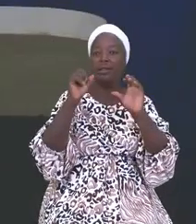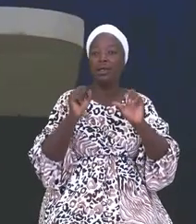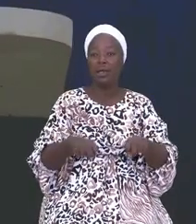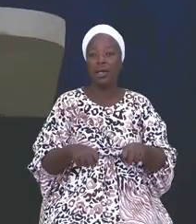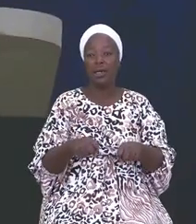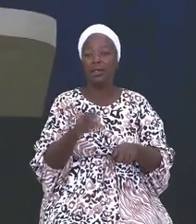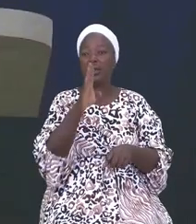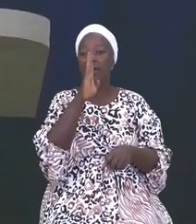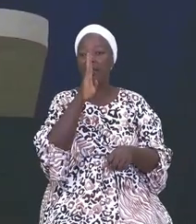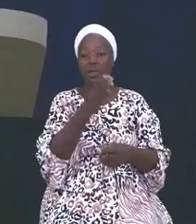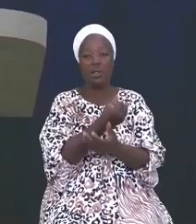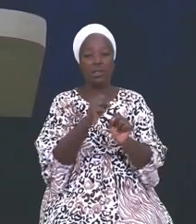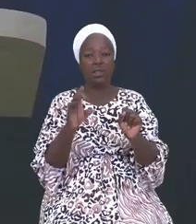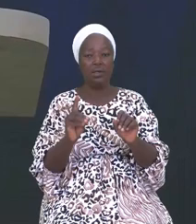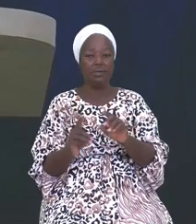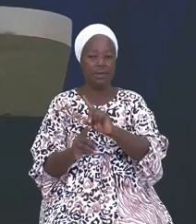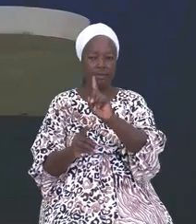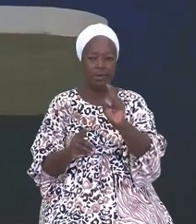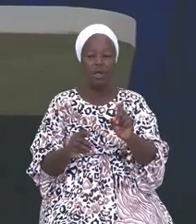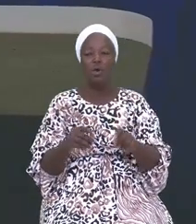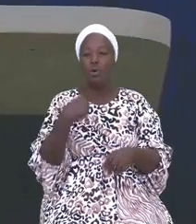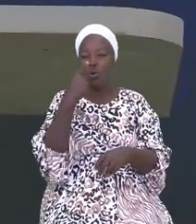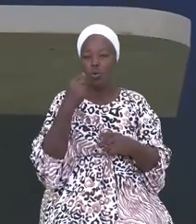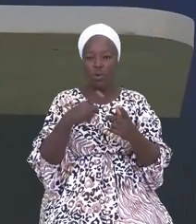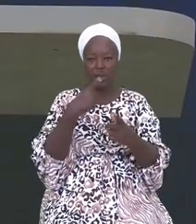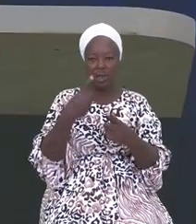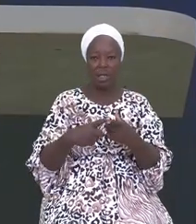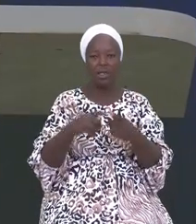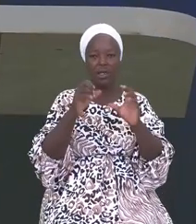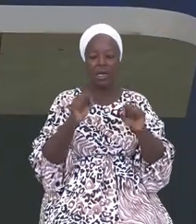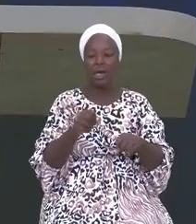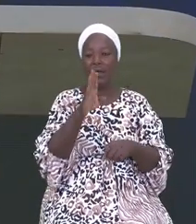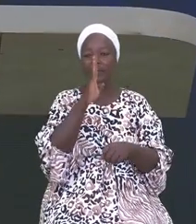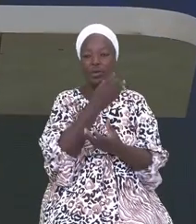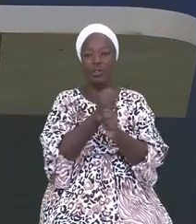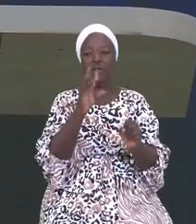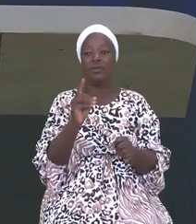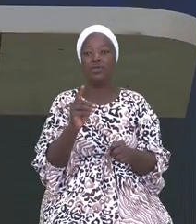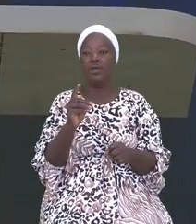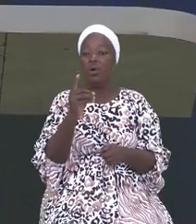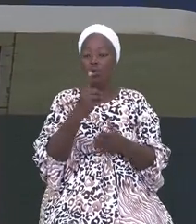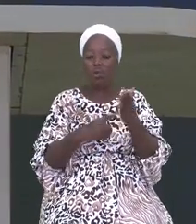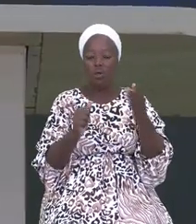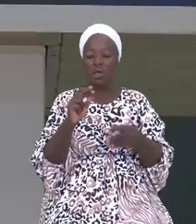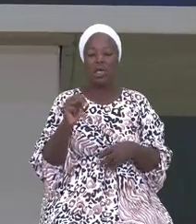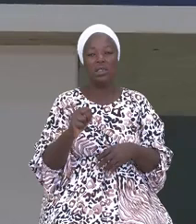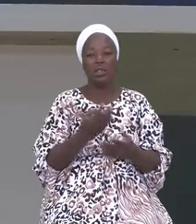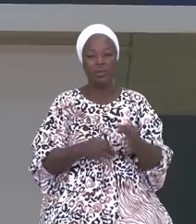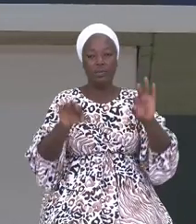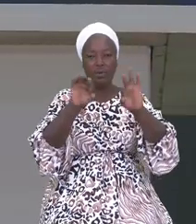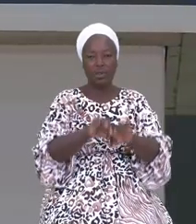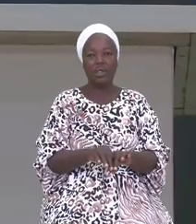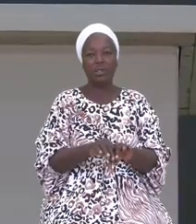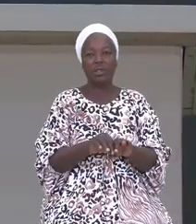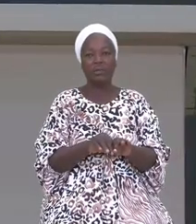be saved? Who then can be saved? What an important question. As